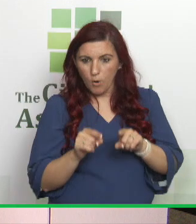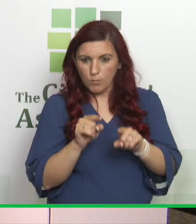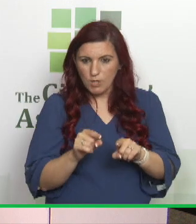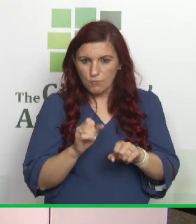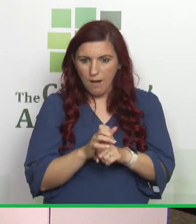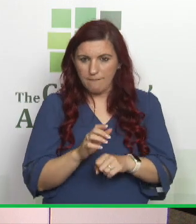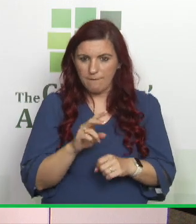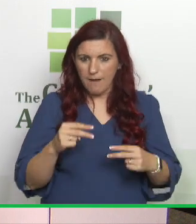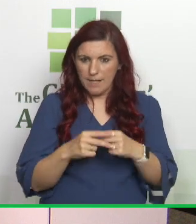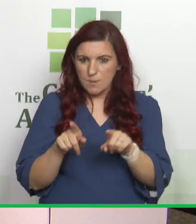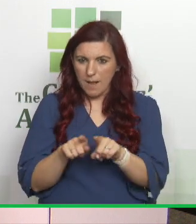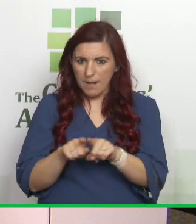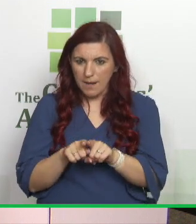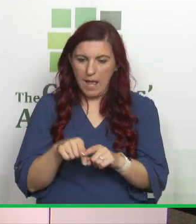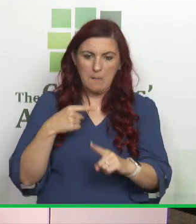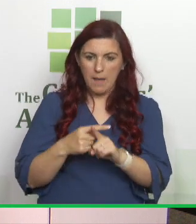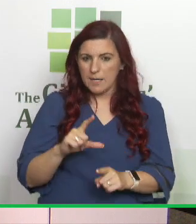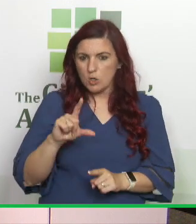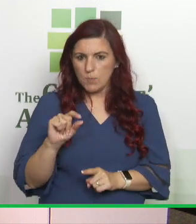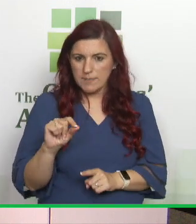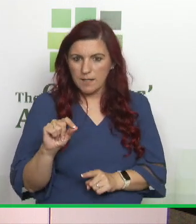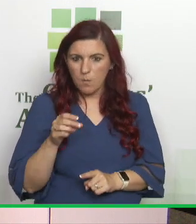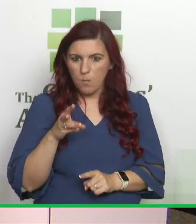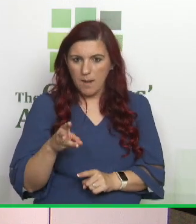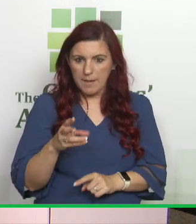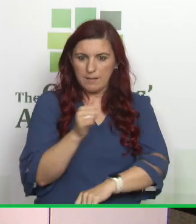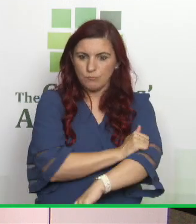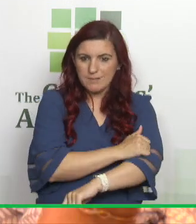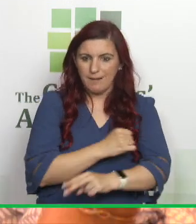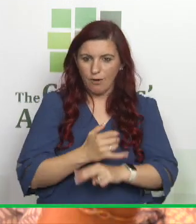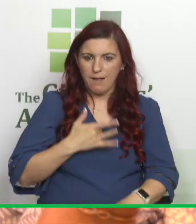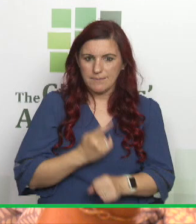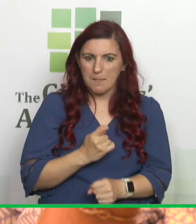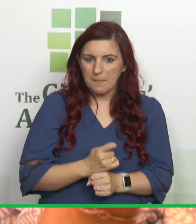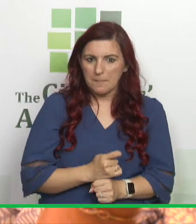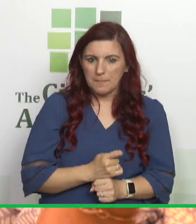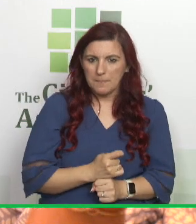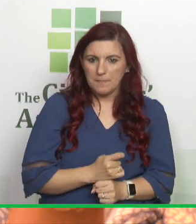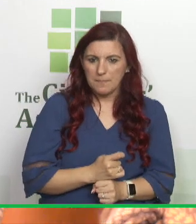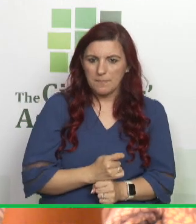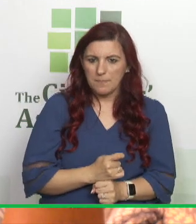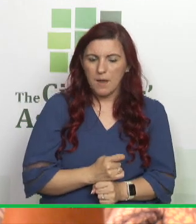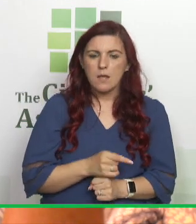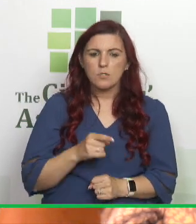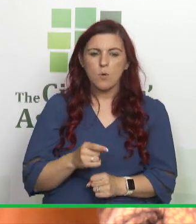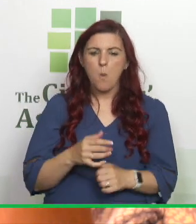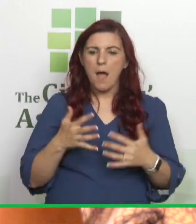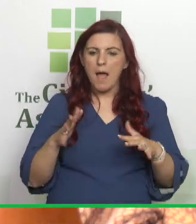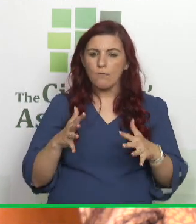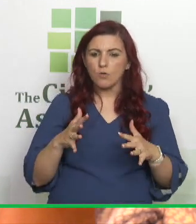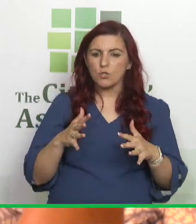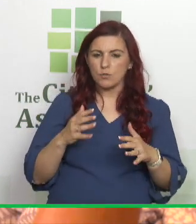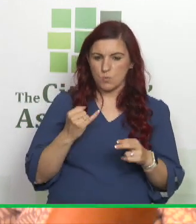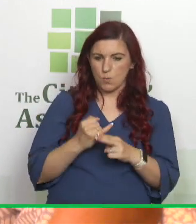months and 20 times more likely to have been incarcerated in their life. The average school-leaving age of those currently in